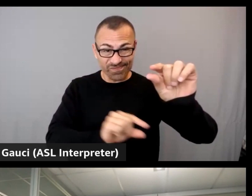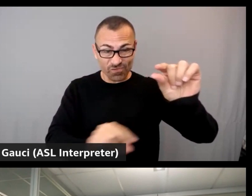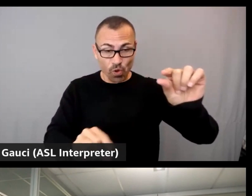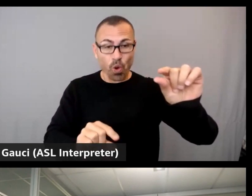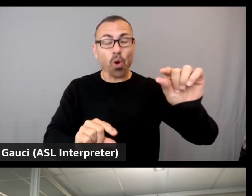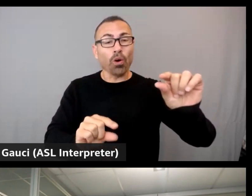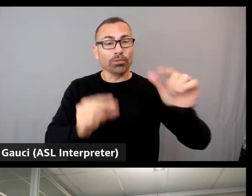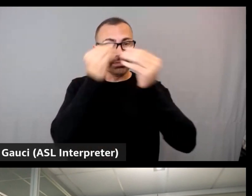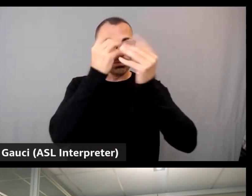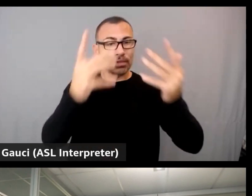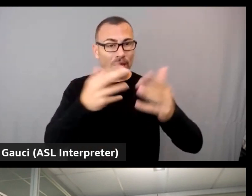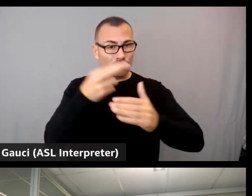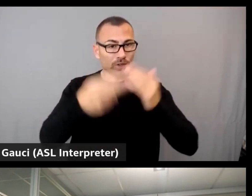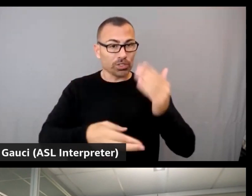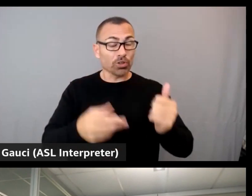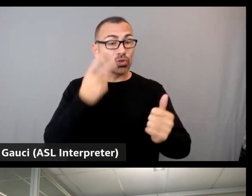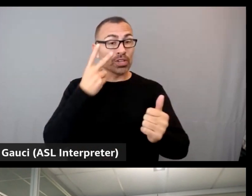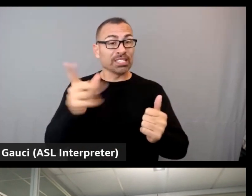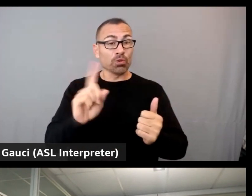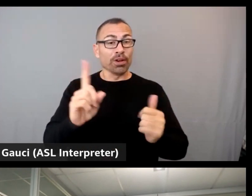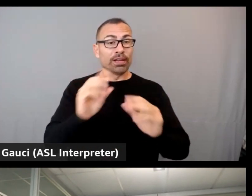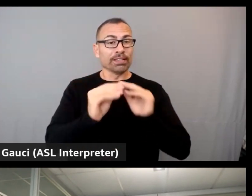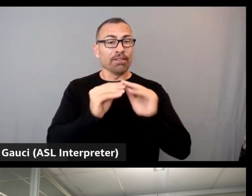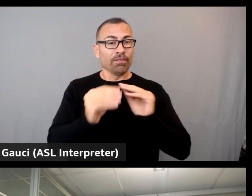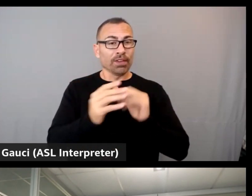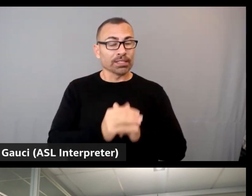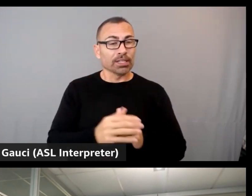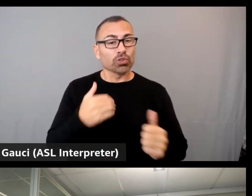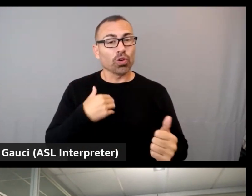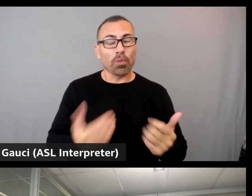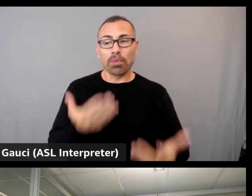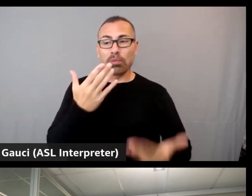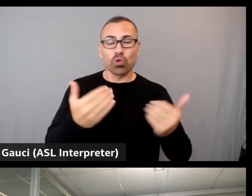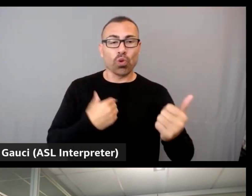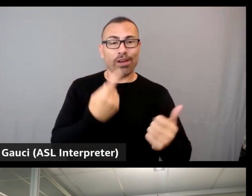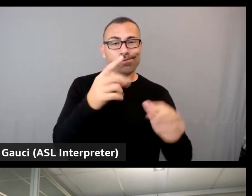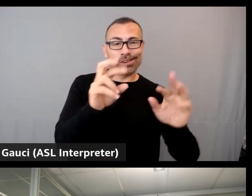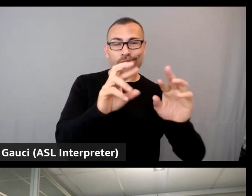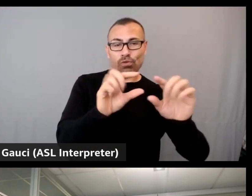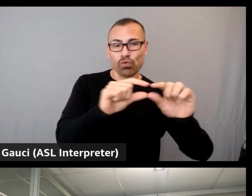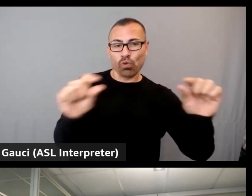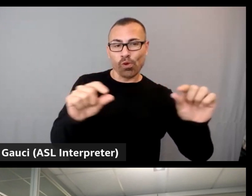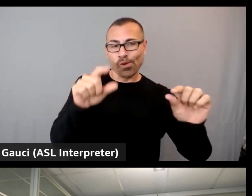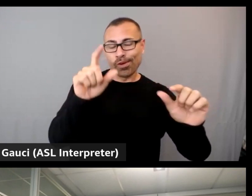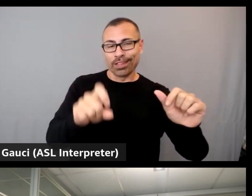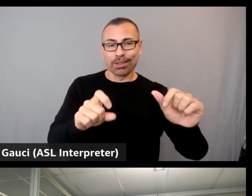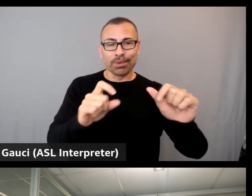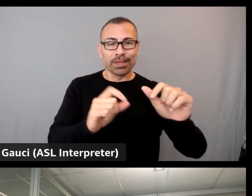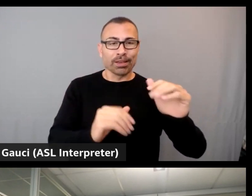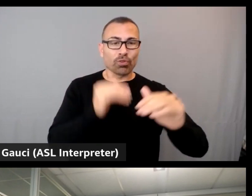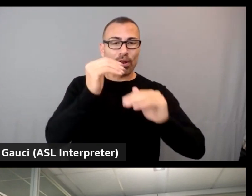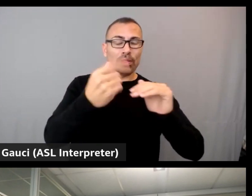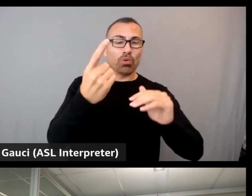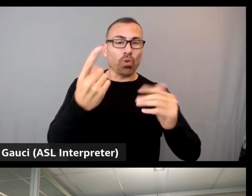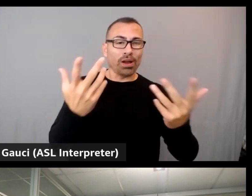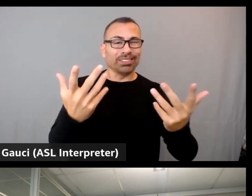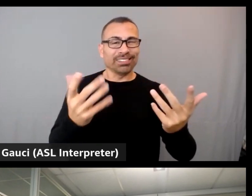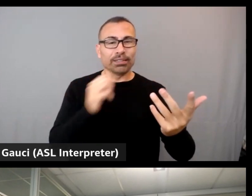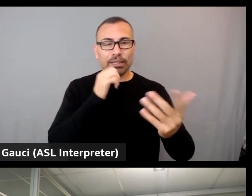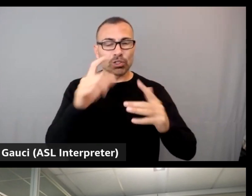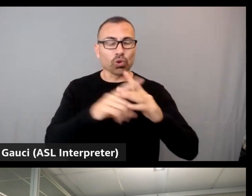1. Obviously there's no one row that causes that problem if you're over that number. So, but for the ones that do